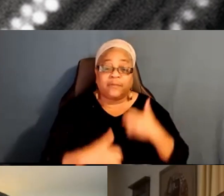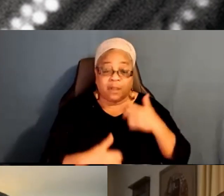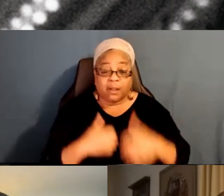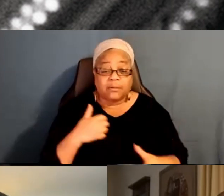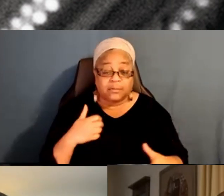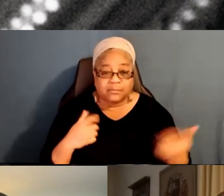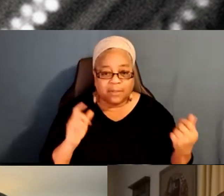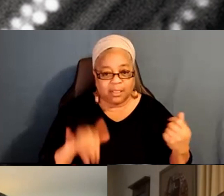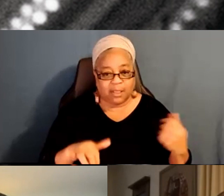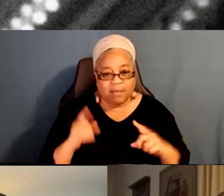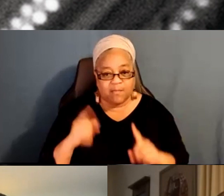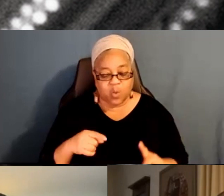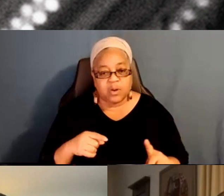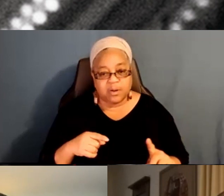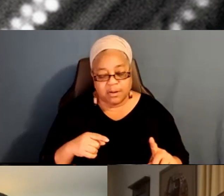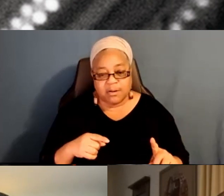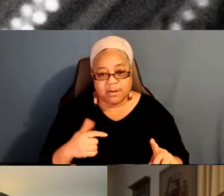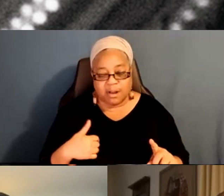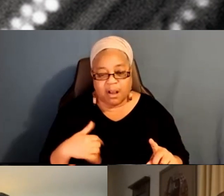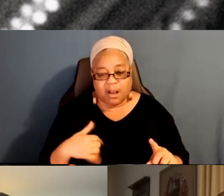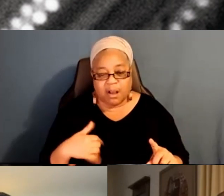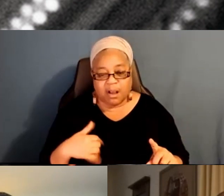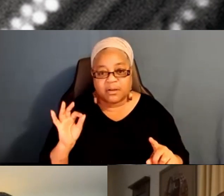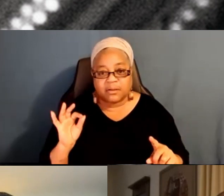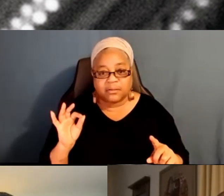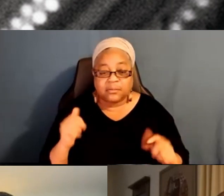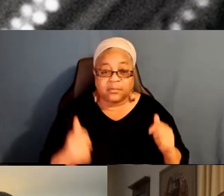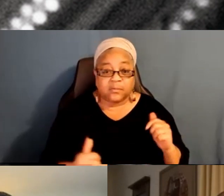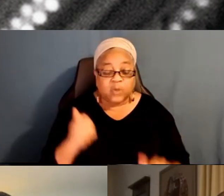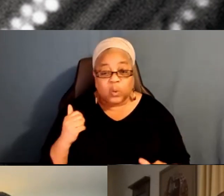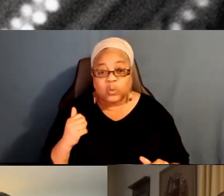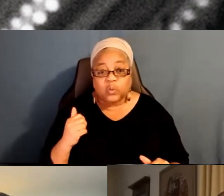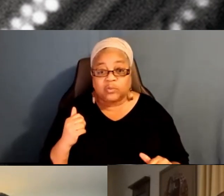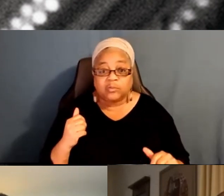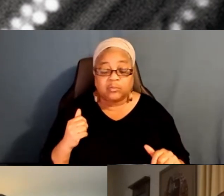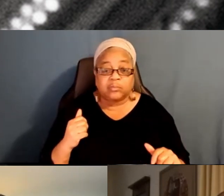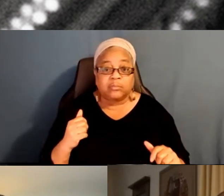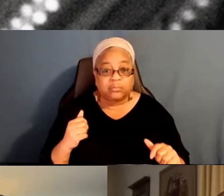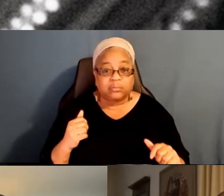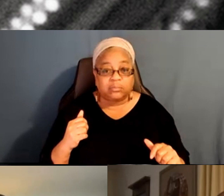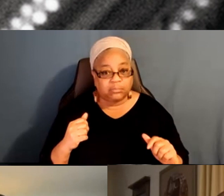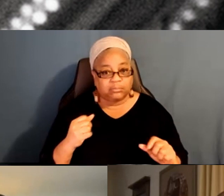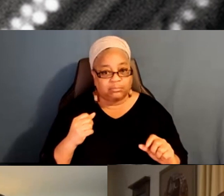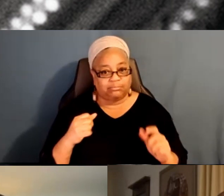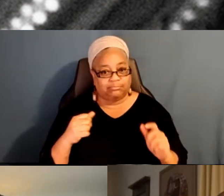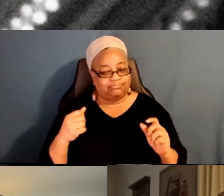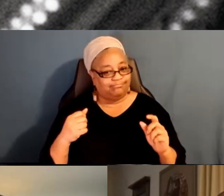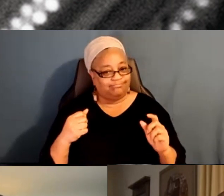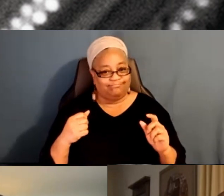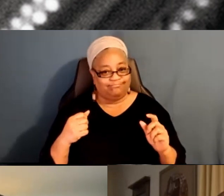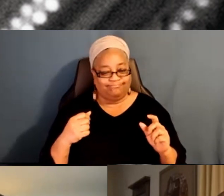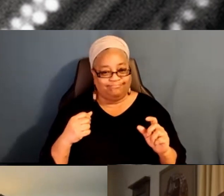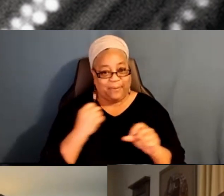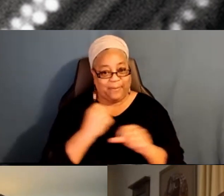And that's the point that I find most poignantly made, Christina, by